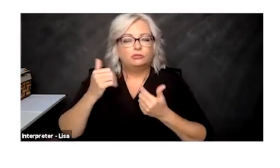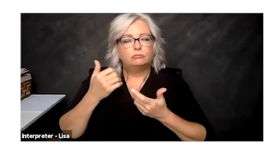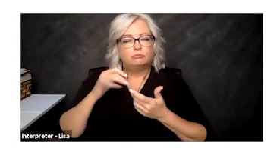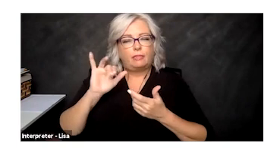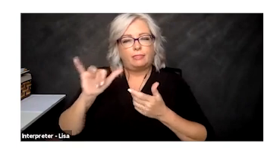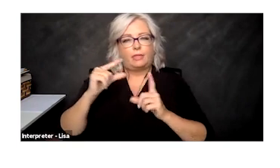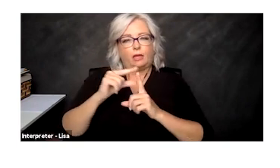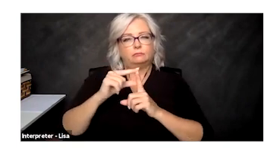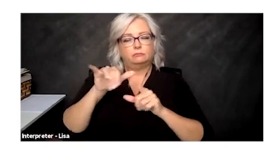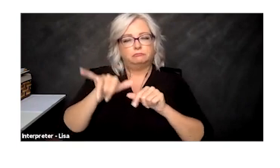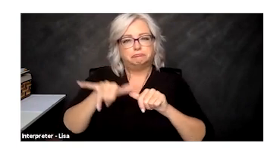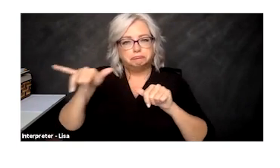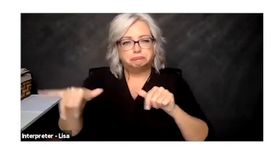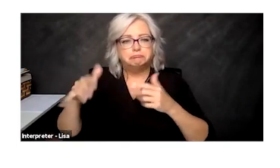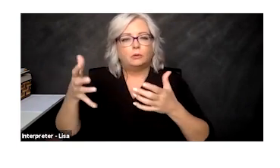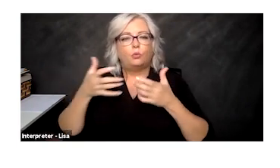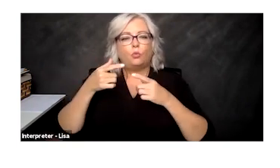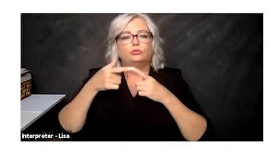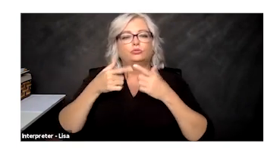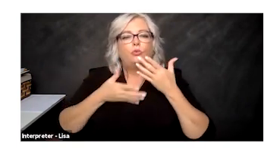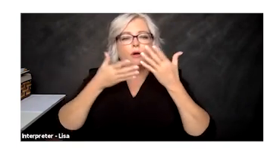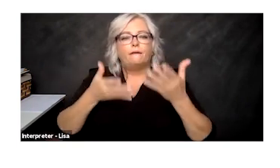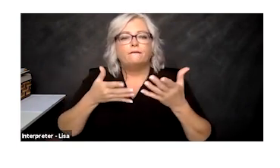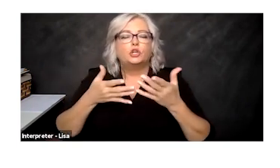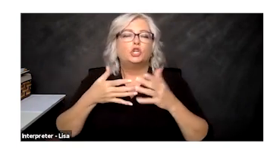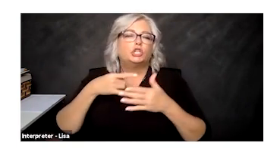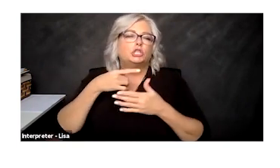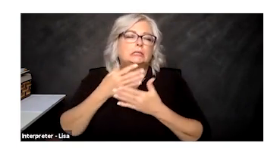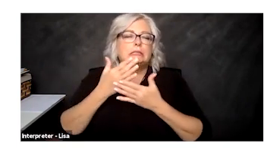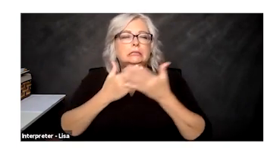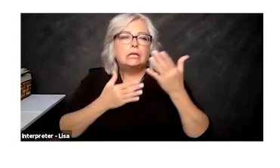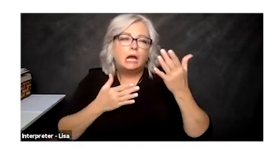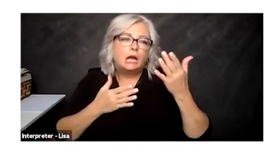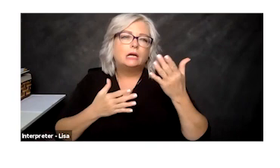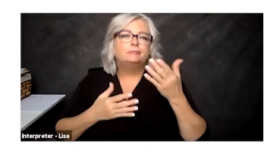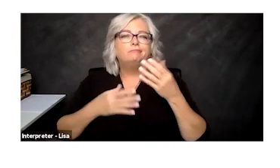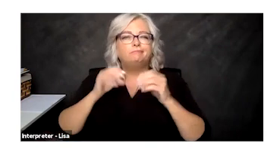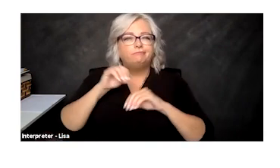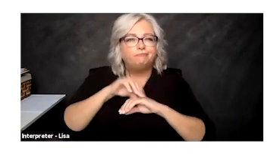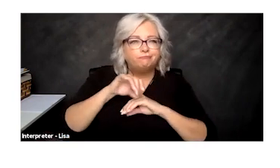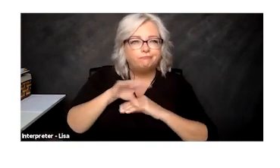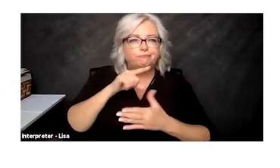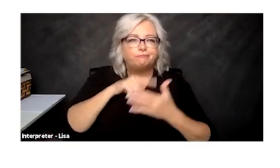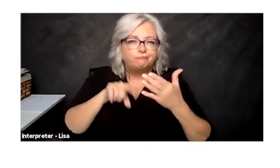to offer some critique around that term. For many people,